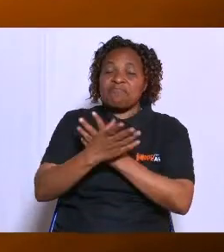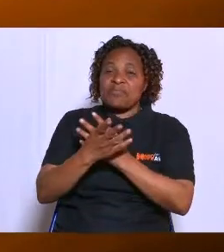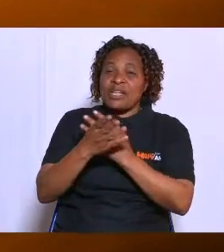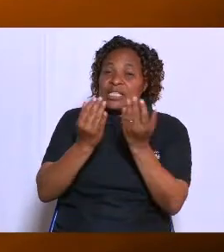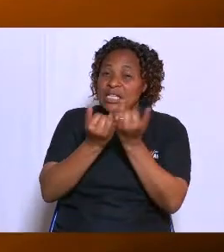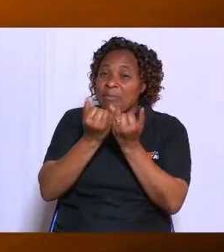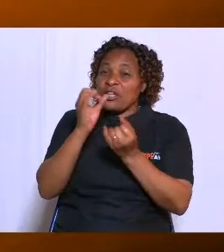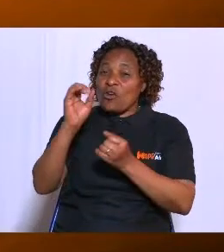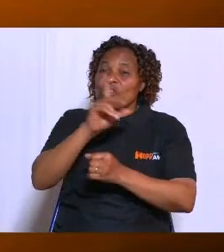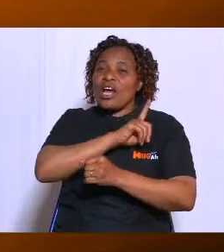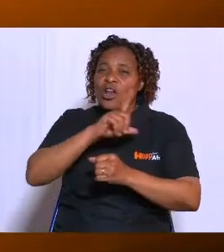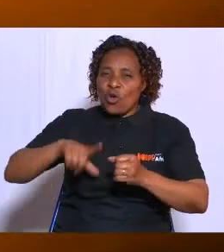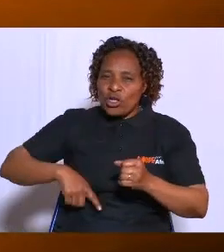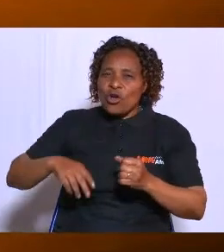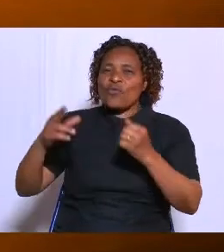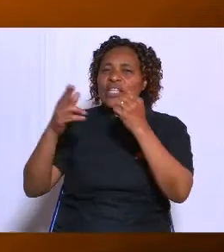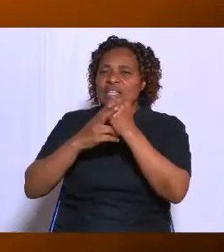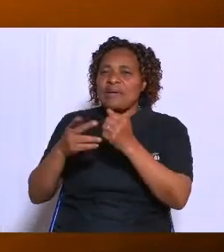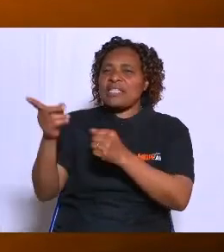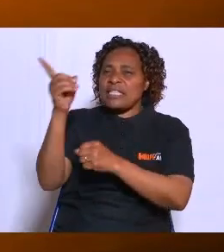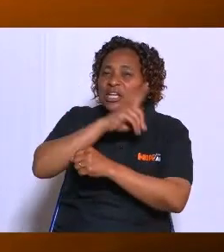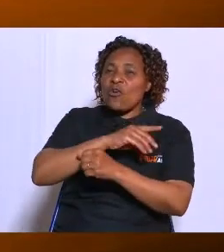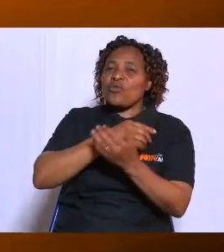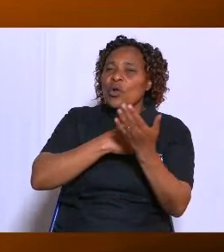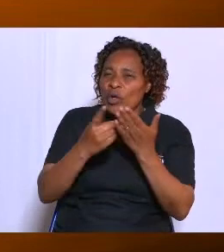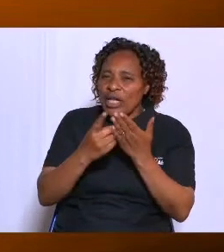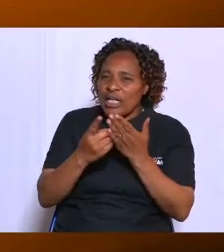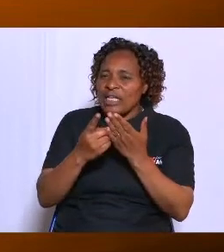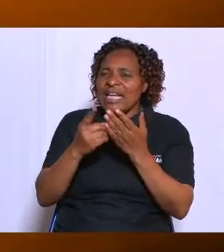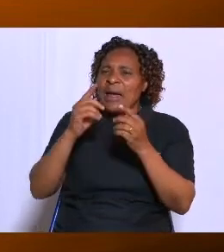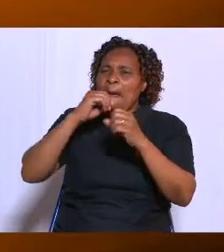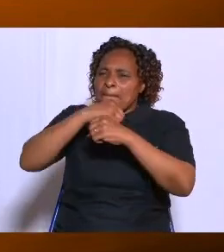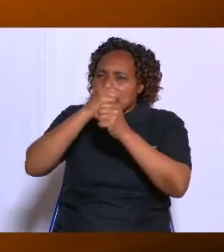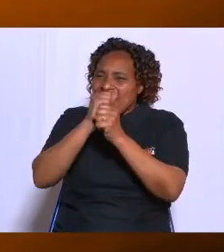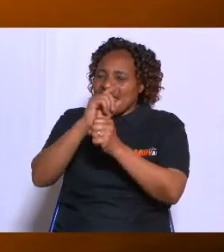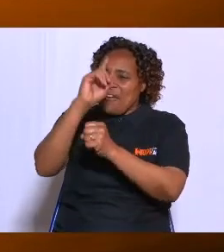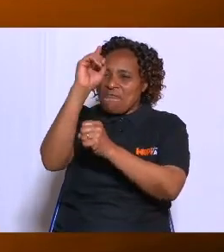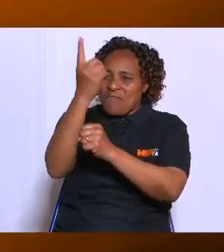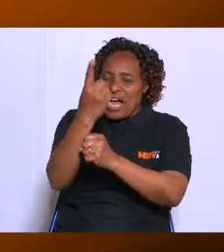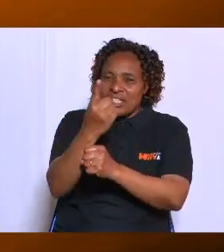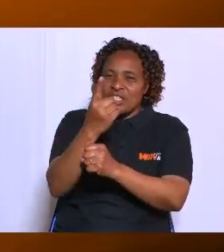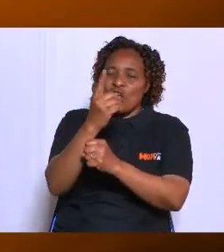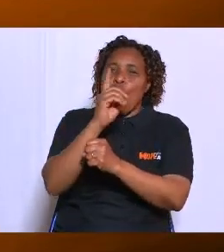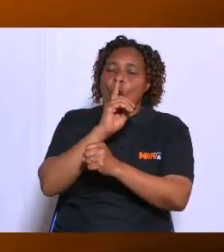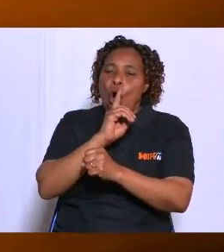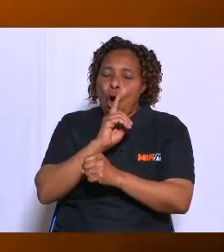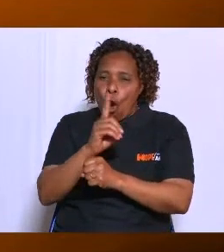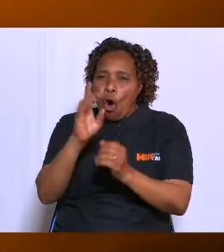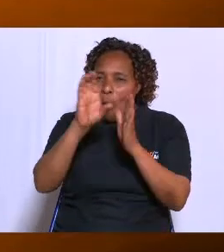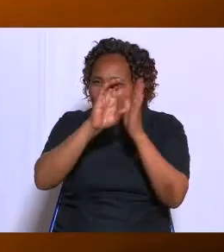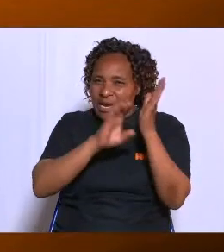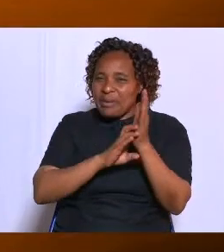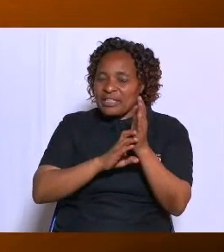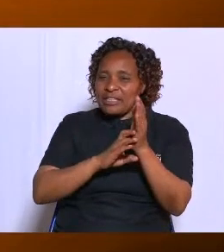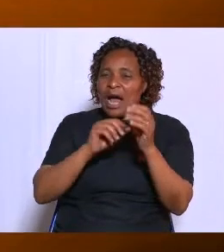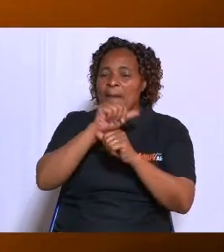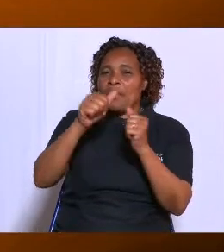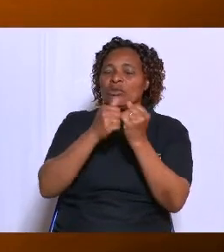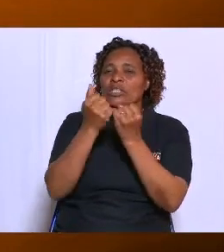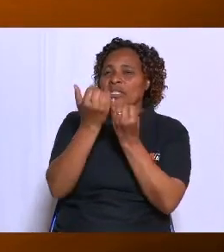the lord of the seventh day of the week to the first made the third commandment refer to Sunday now wait a